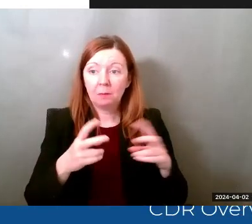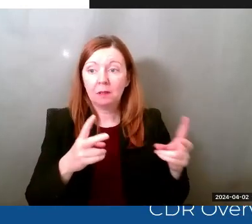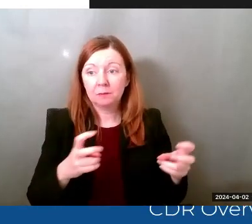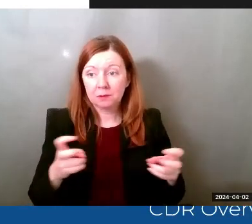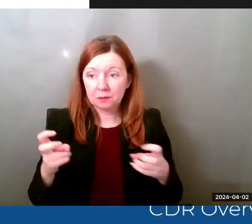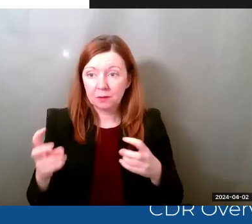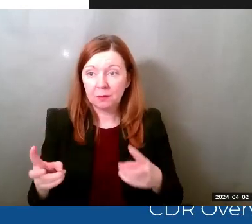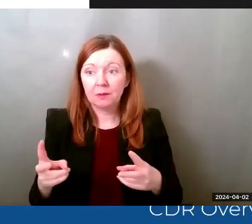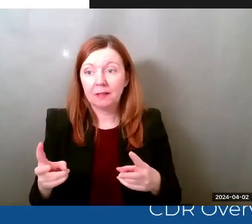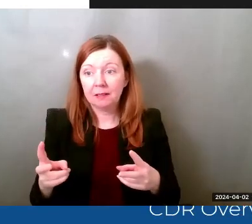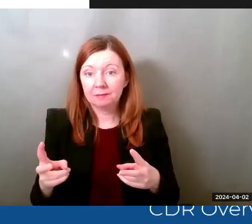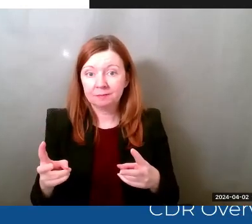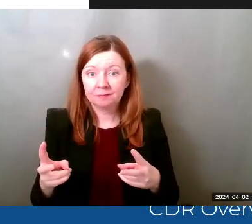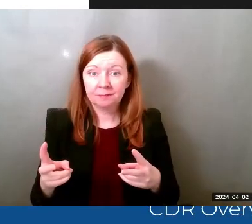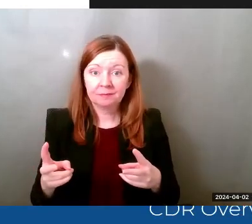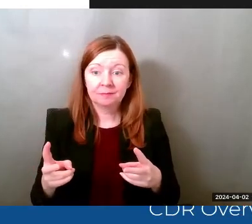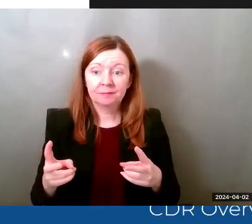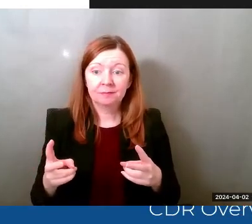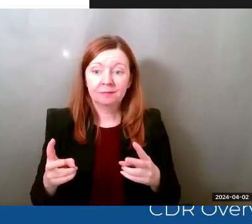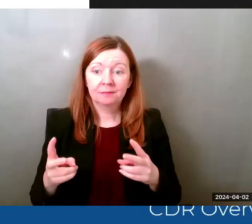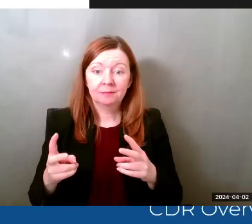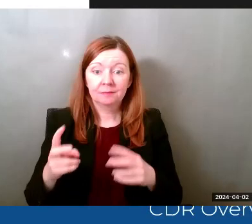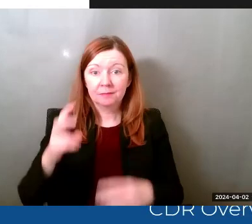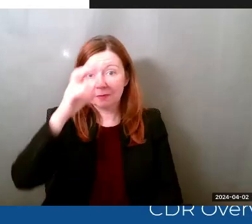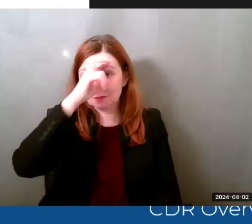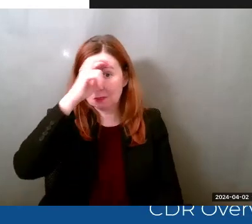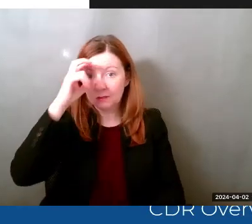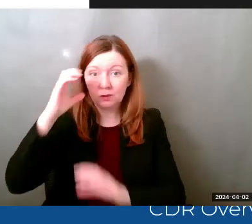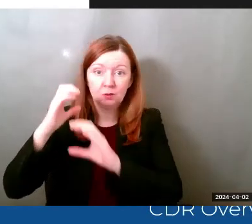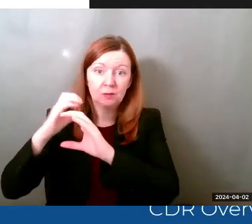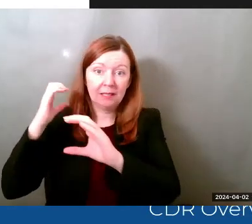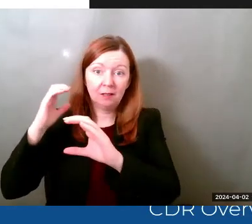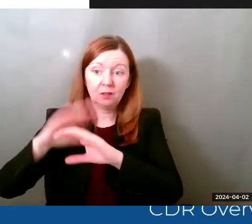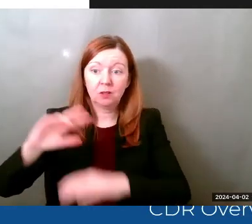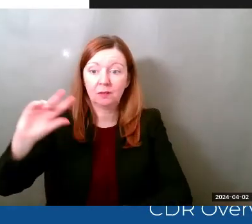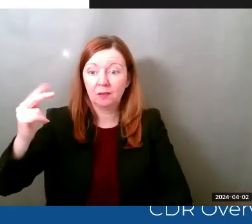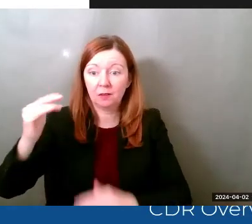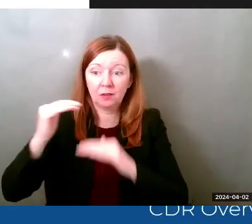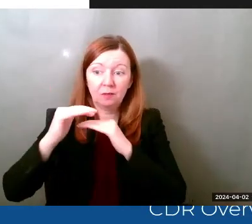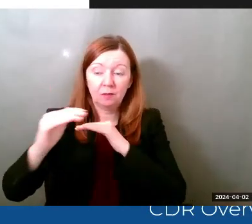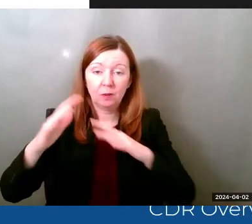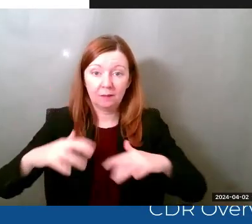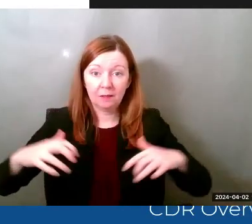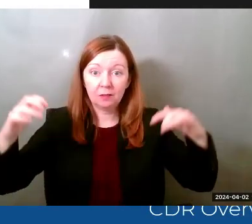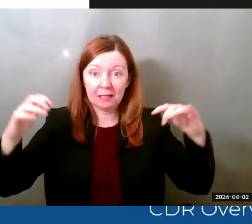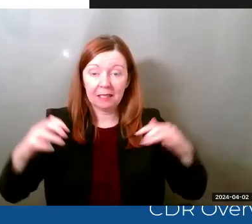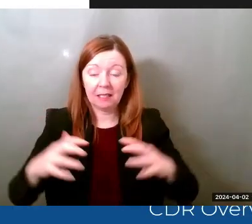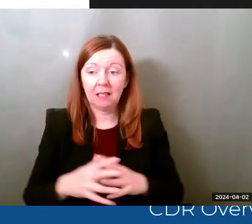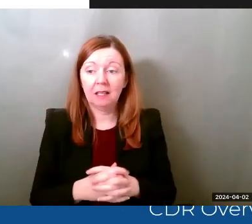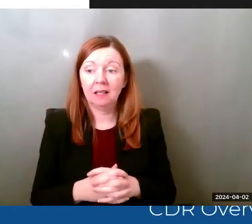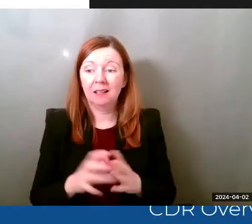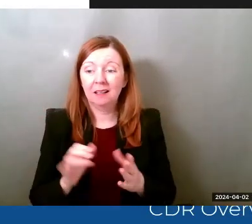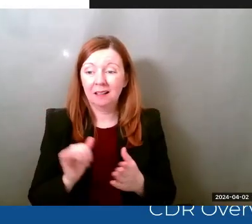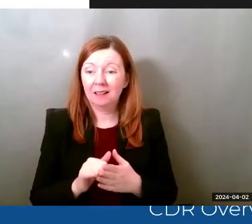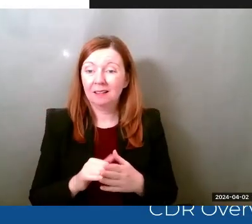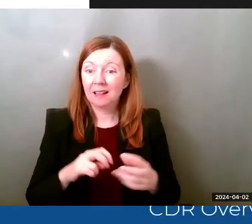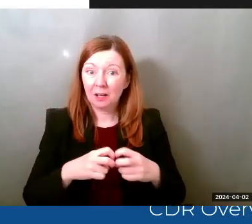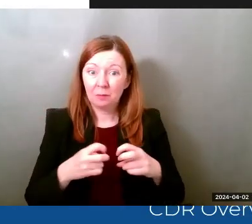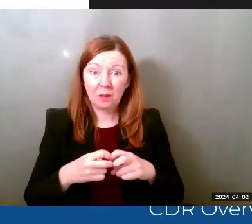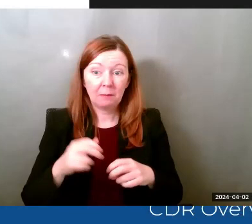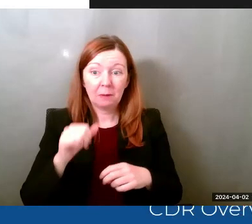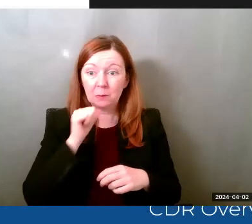certain trailers onto the third floor of the arena, the proposed arena, and that kind of problem will